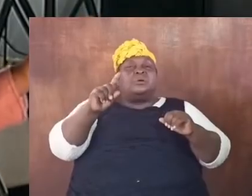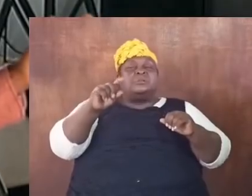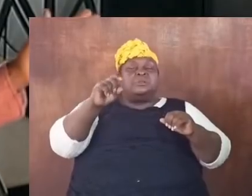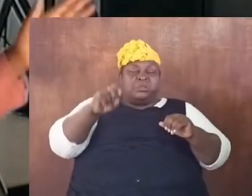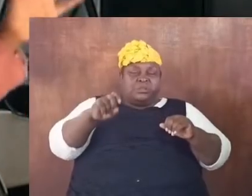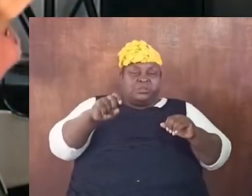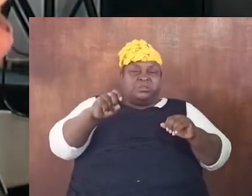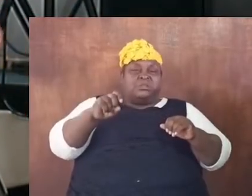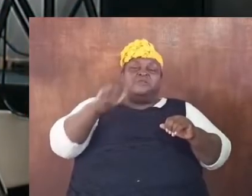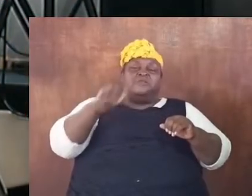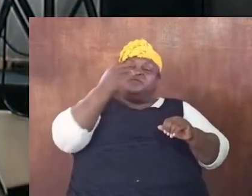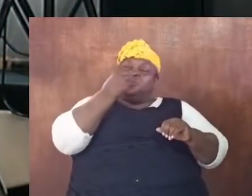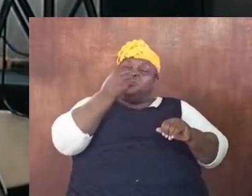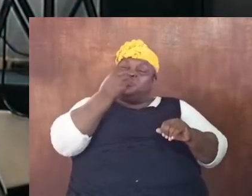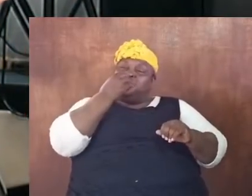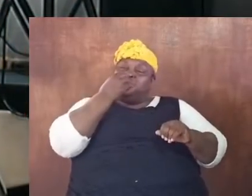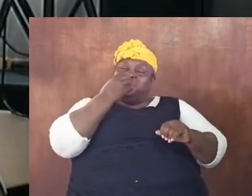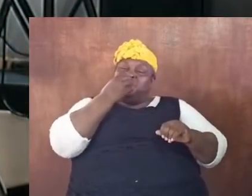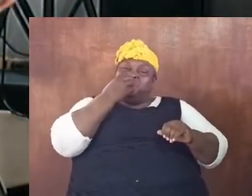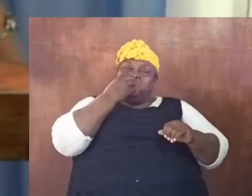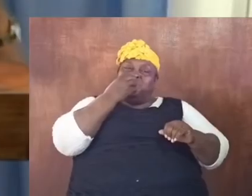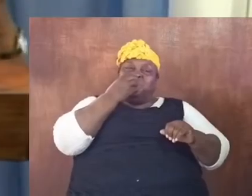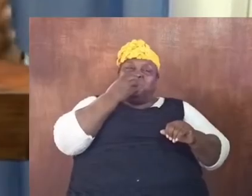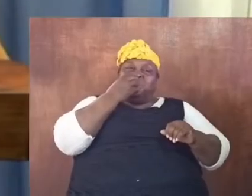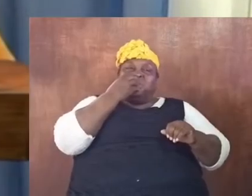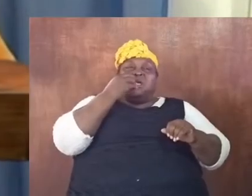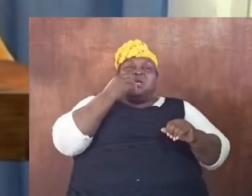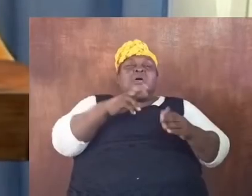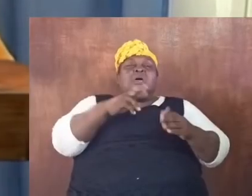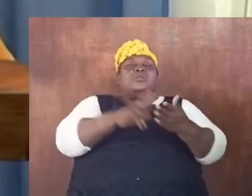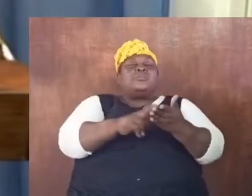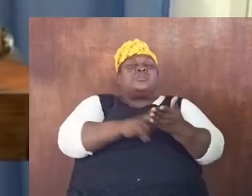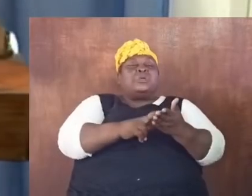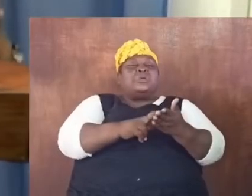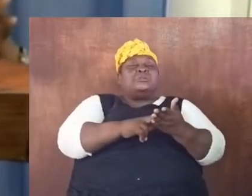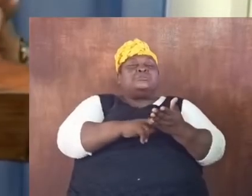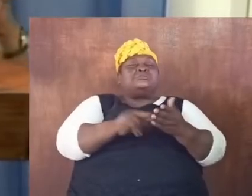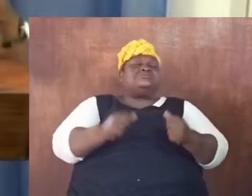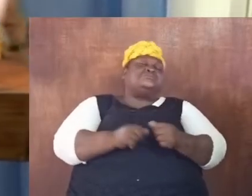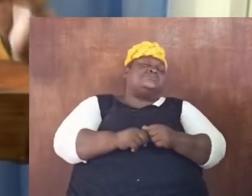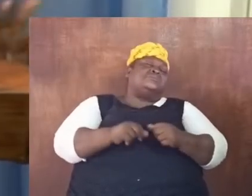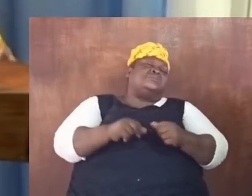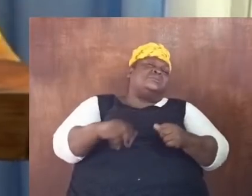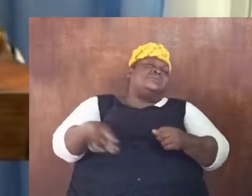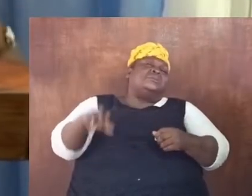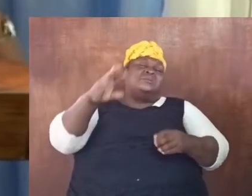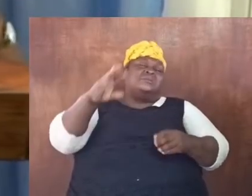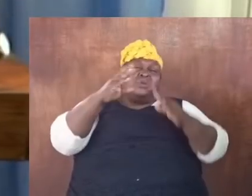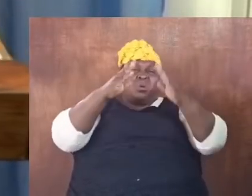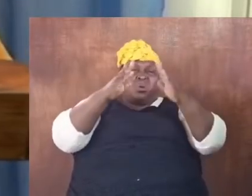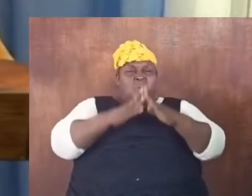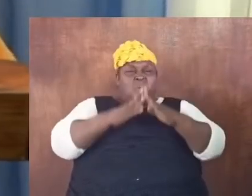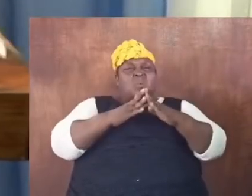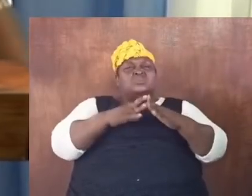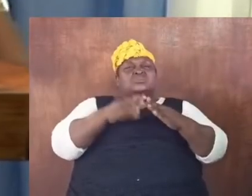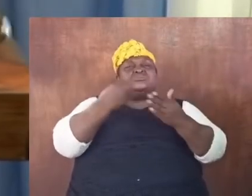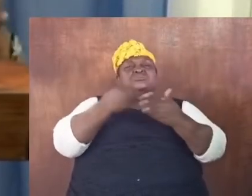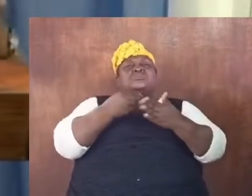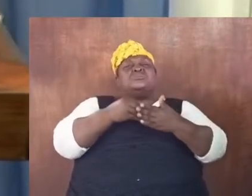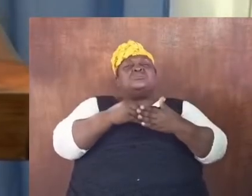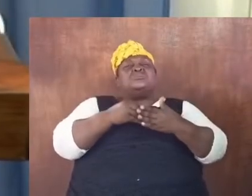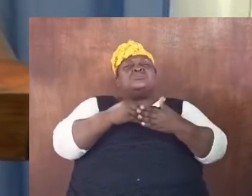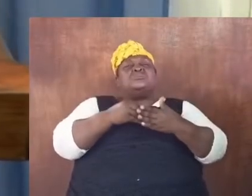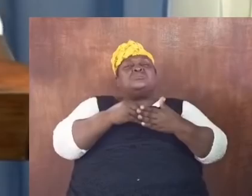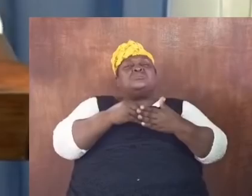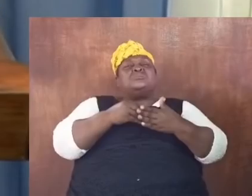of food. Mighty God, they may cannot pay their rent. Oh God, their mortgage, their car loan. God,